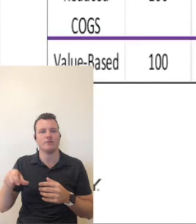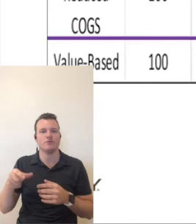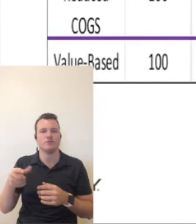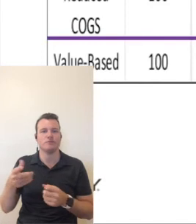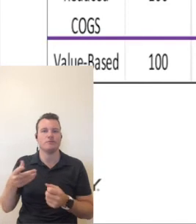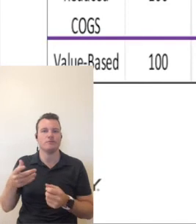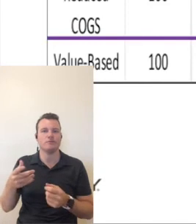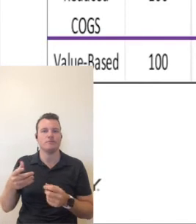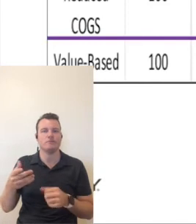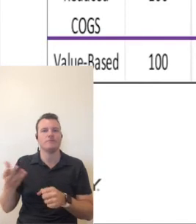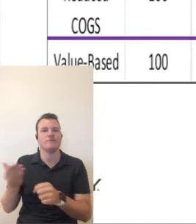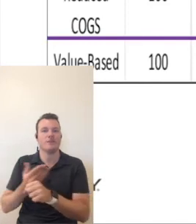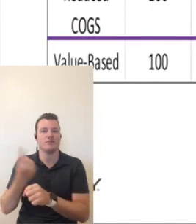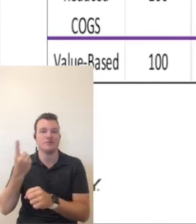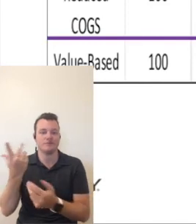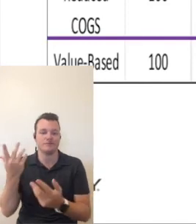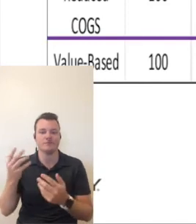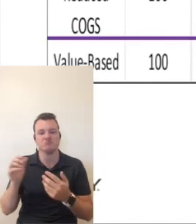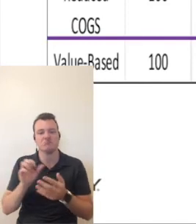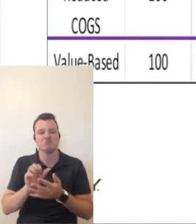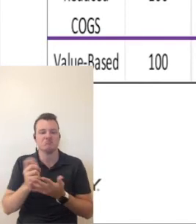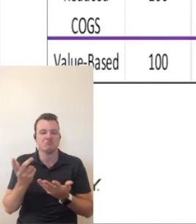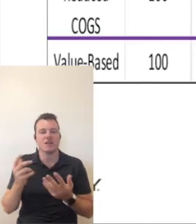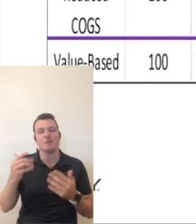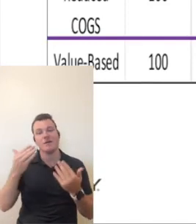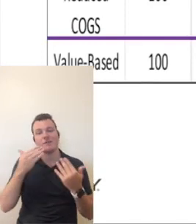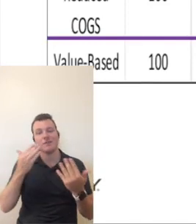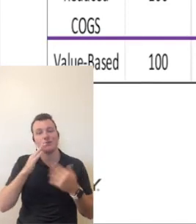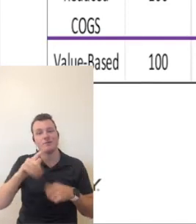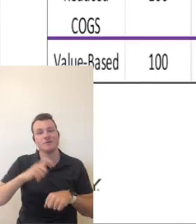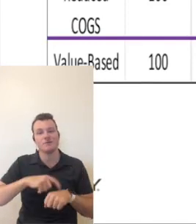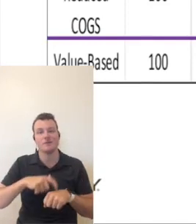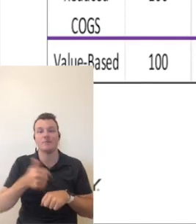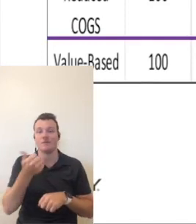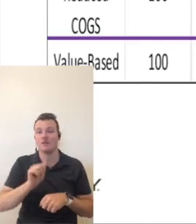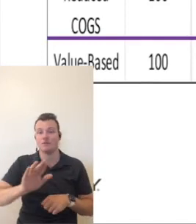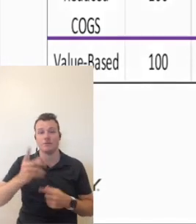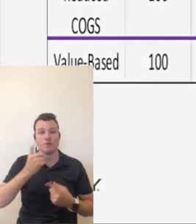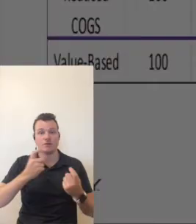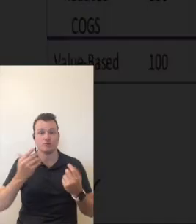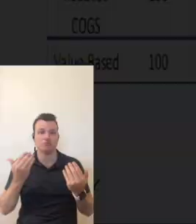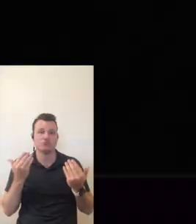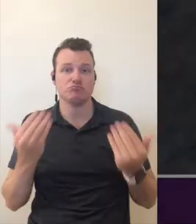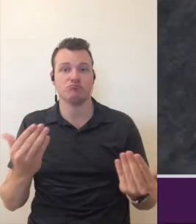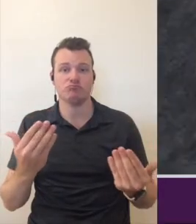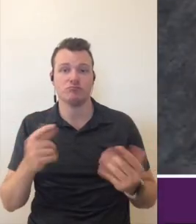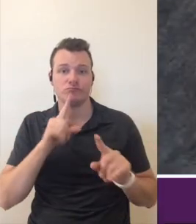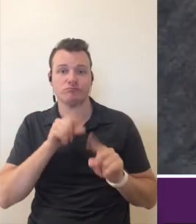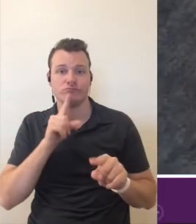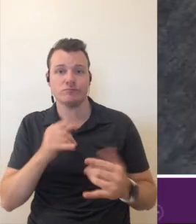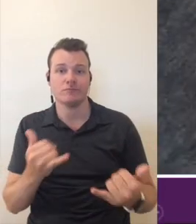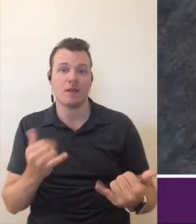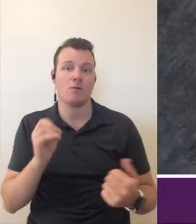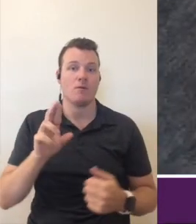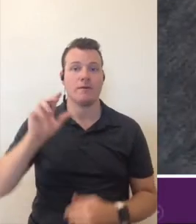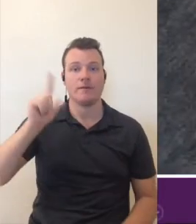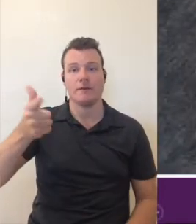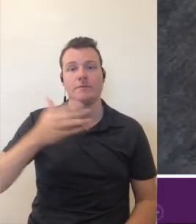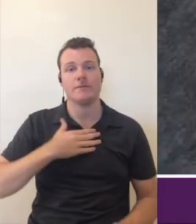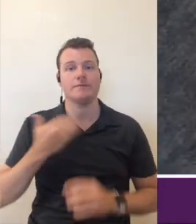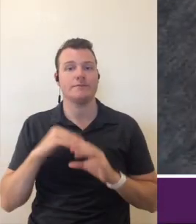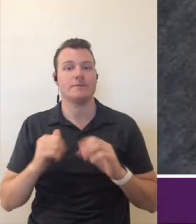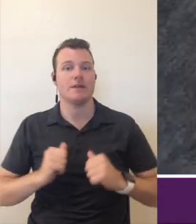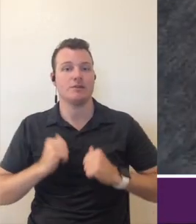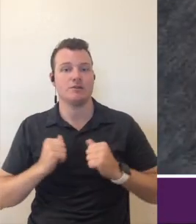another location, or maybe you need to let somebody go. Okay. And with that, I thank you for your time. I'm happy to entertain